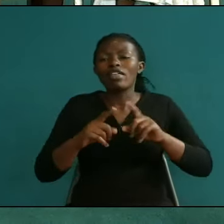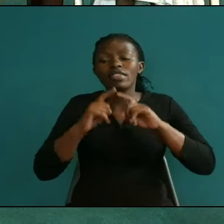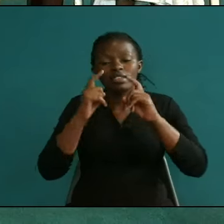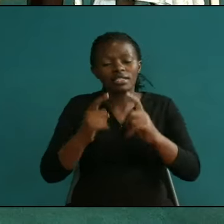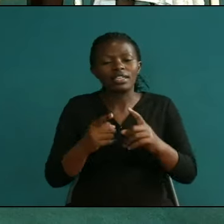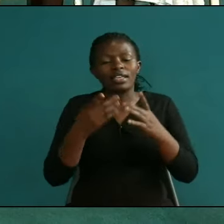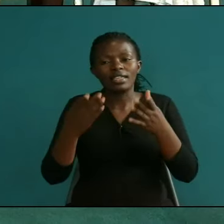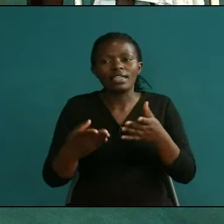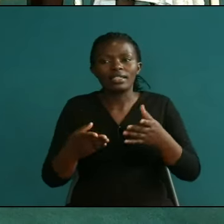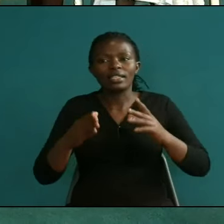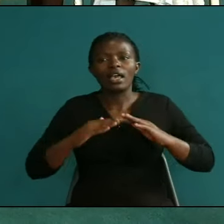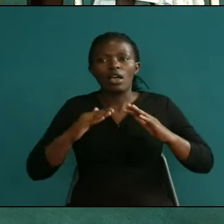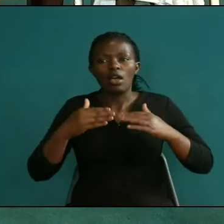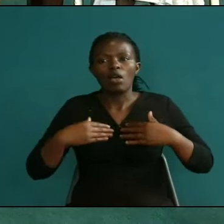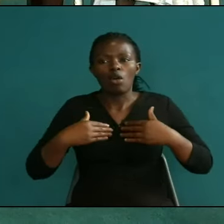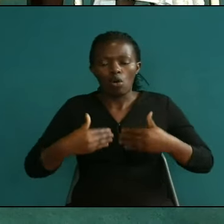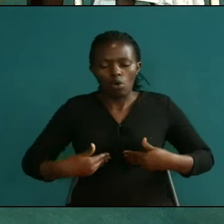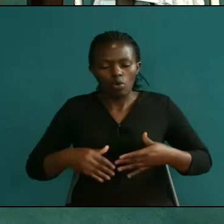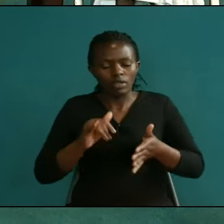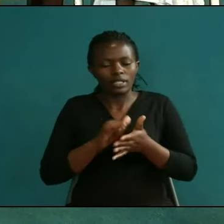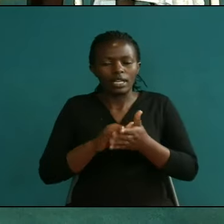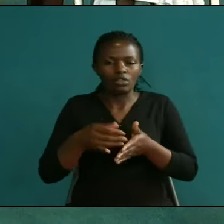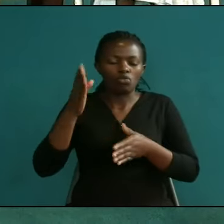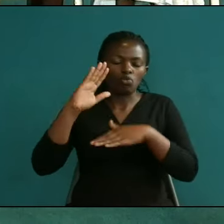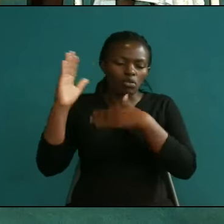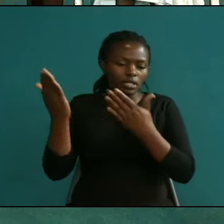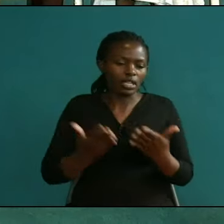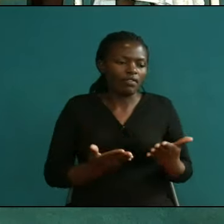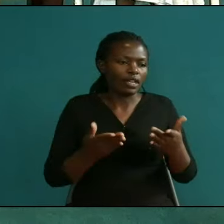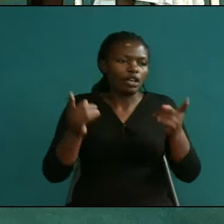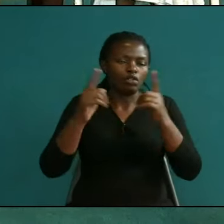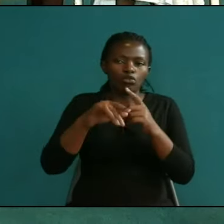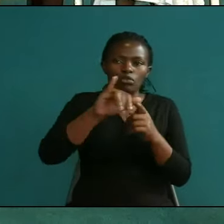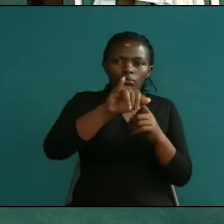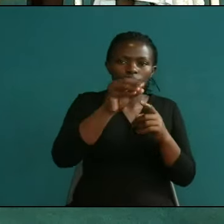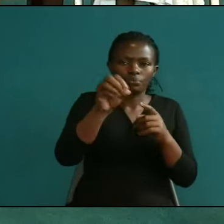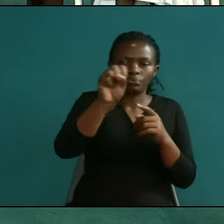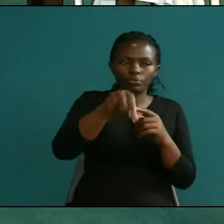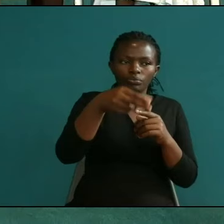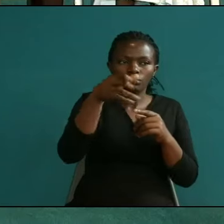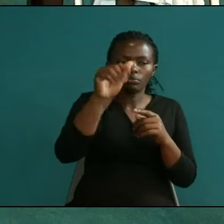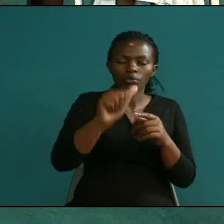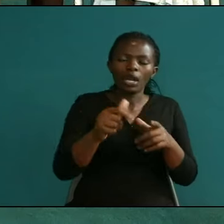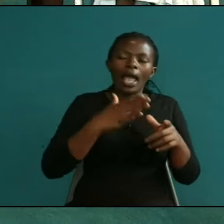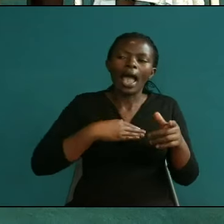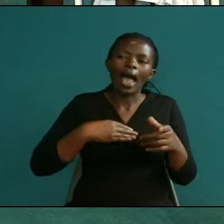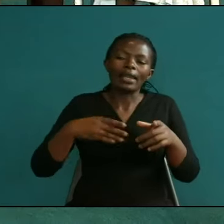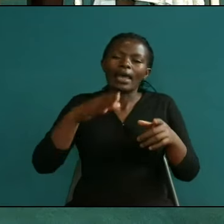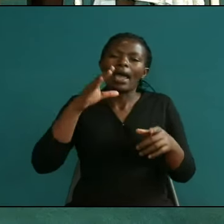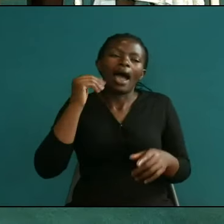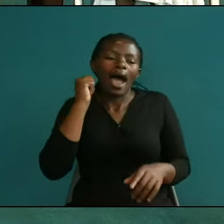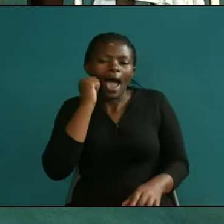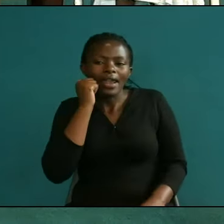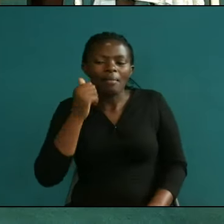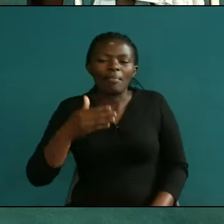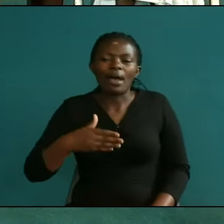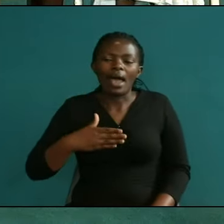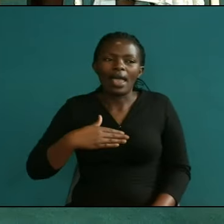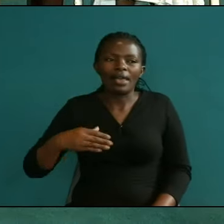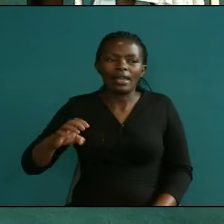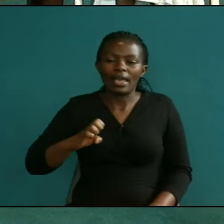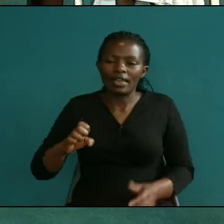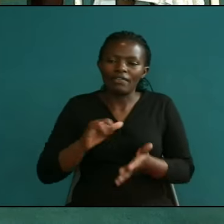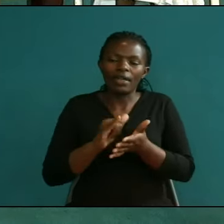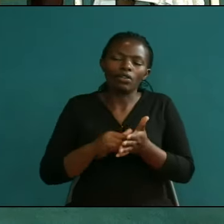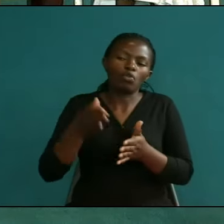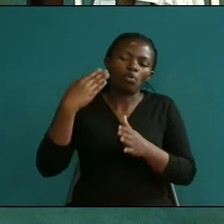now given to Joshua and the robe that was given to Adam and Eve after their fall, what is the significance and what is the similarities? I